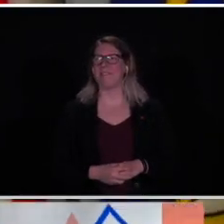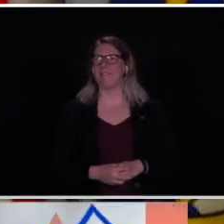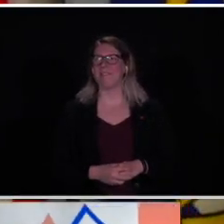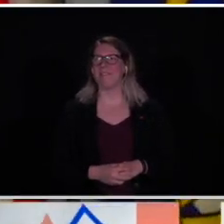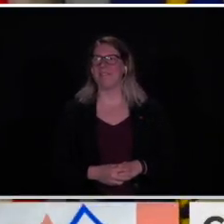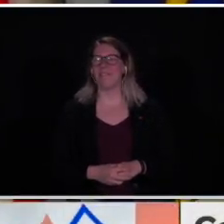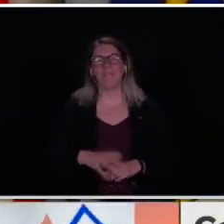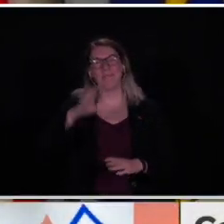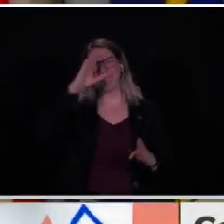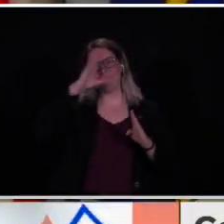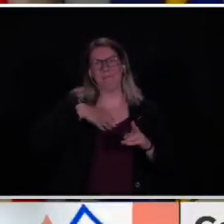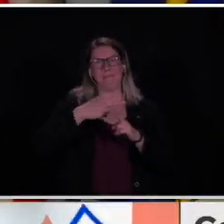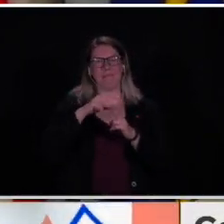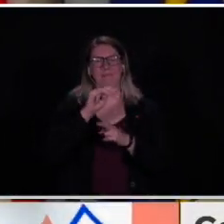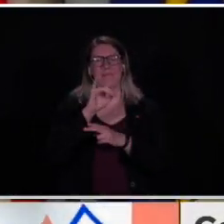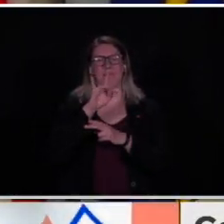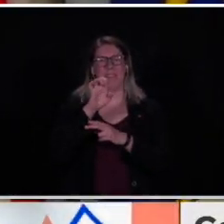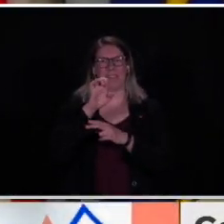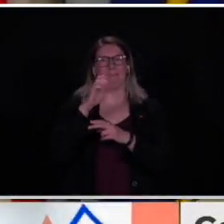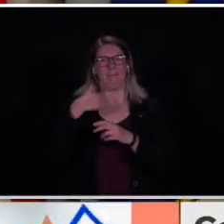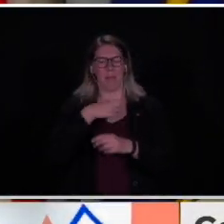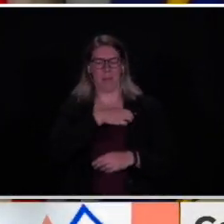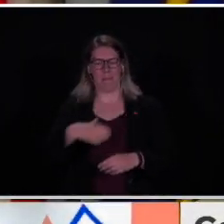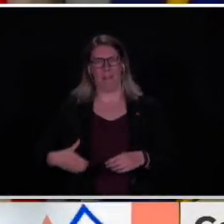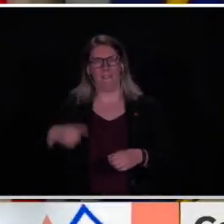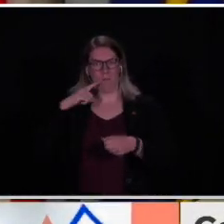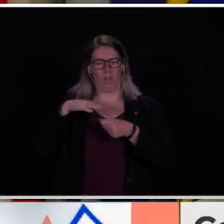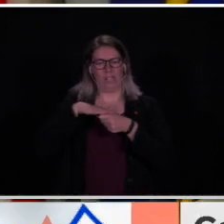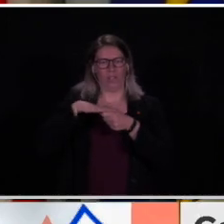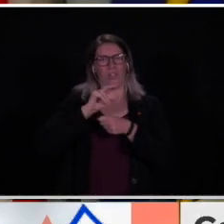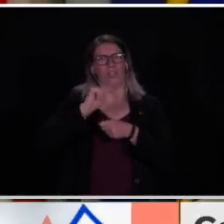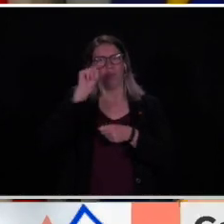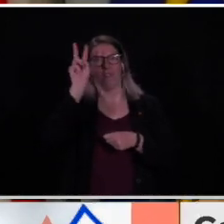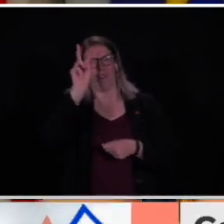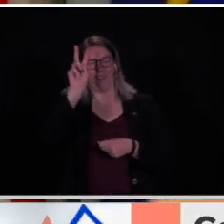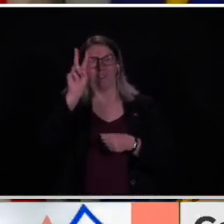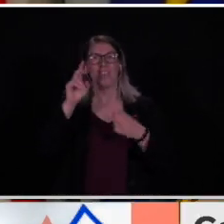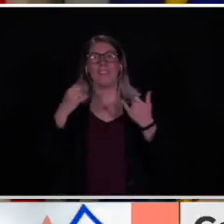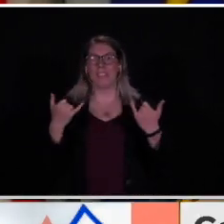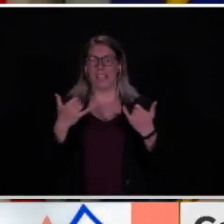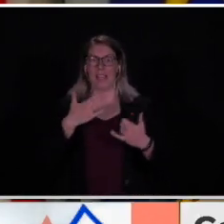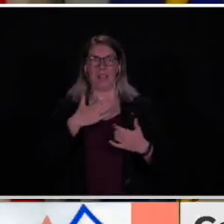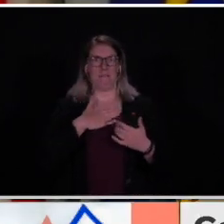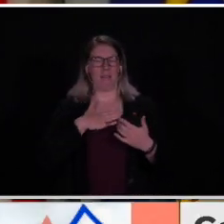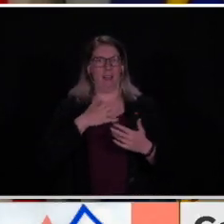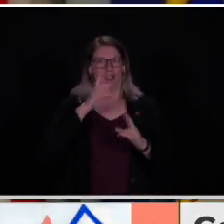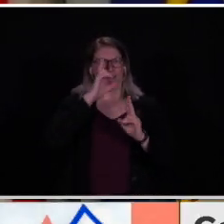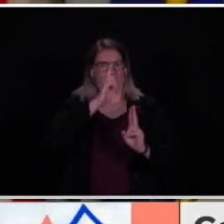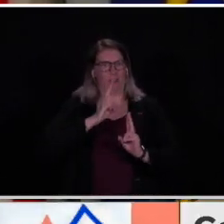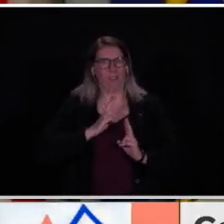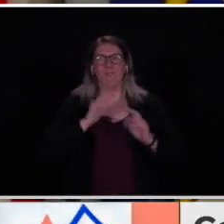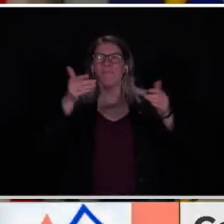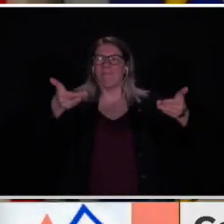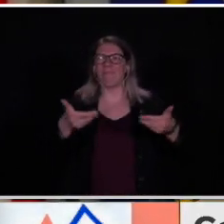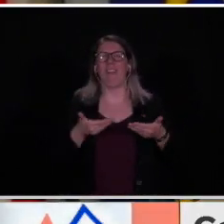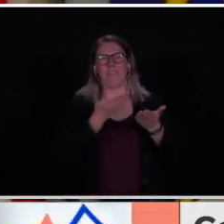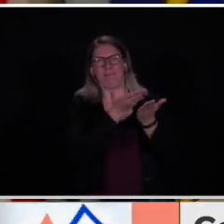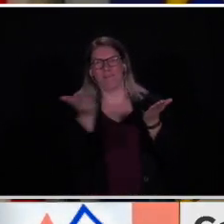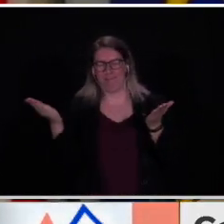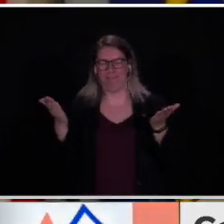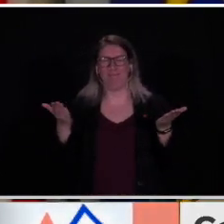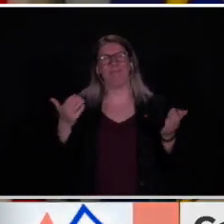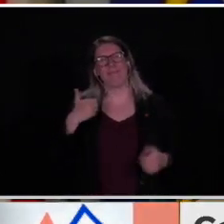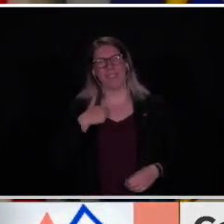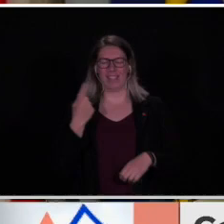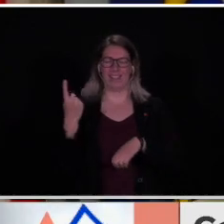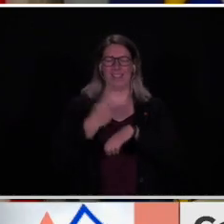Hello, my name is Mike Little. I'm the mayor for the District of North Vancouver, and today it is my distinct privilege to welcome you all here to our Canada